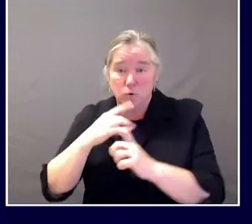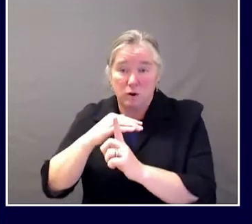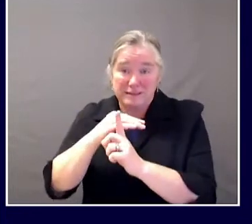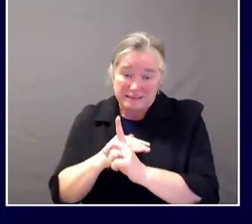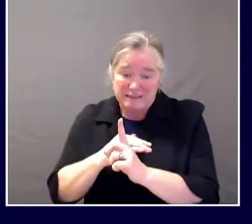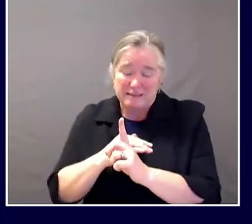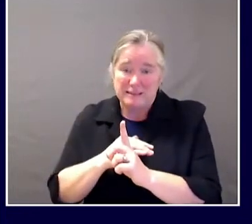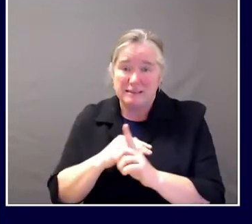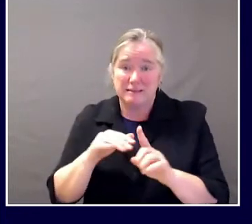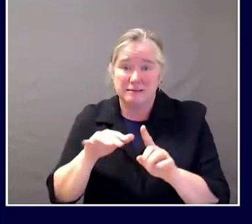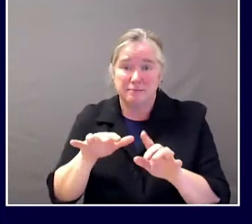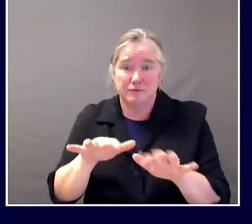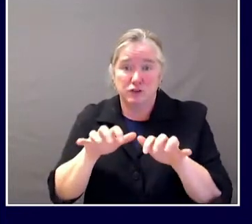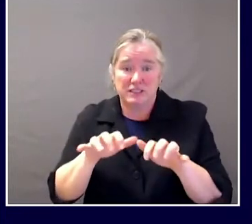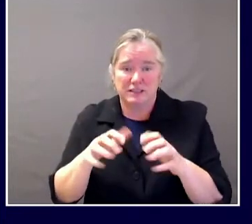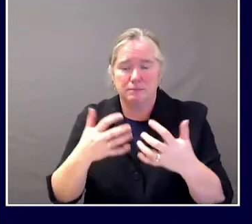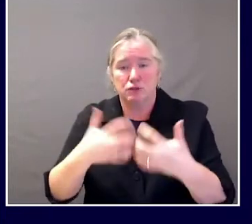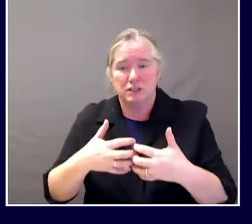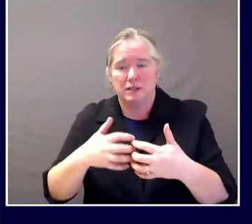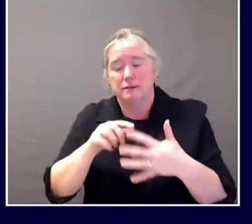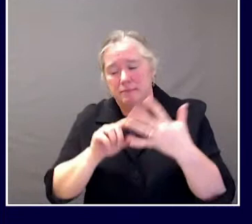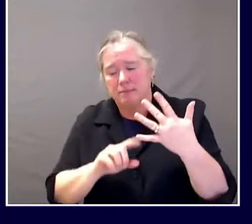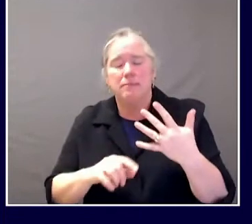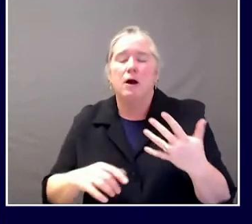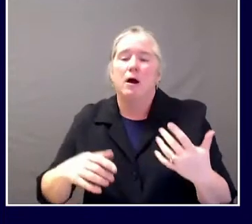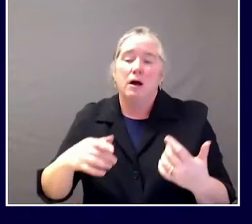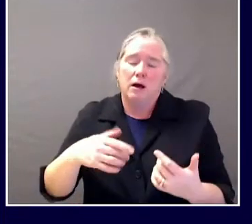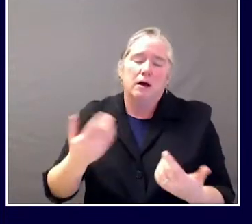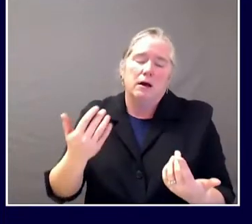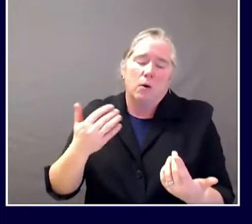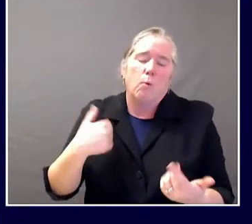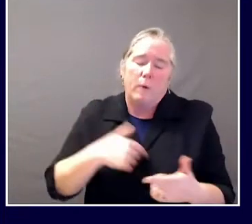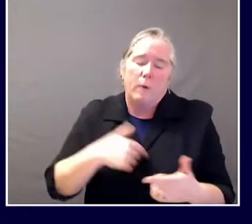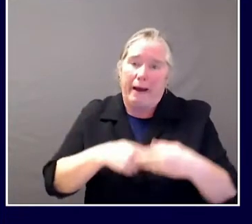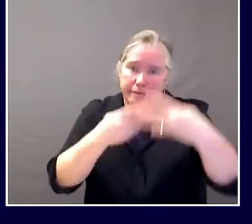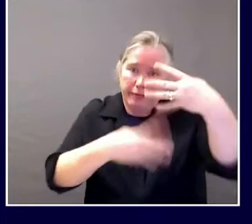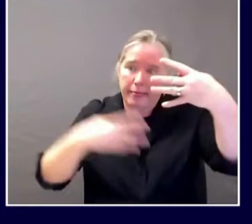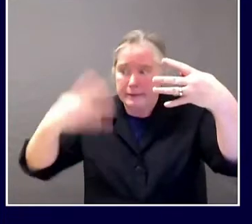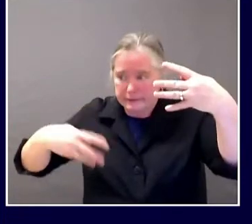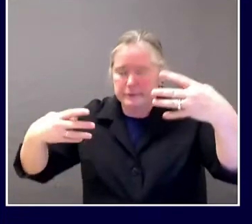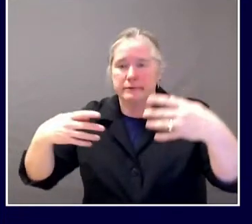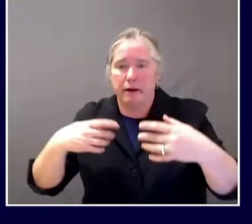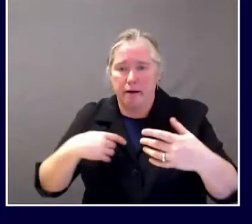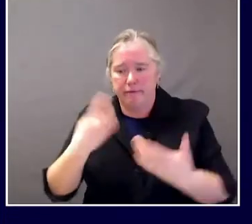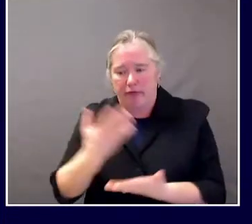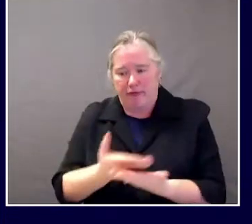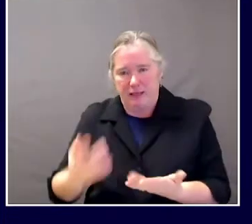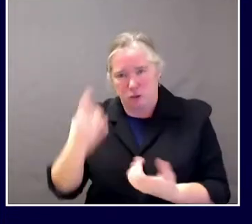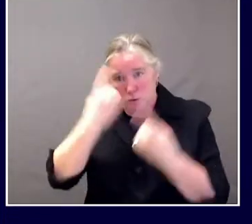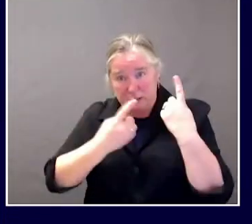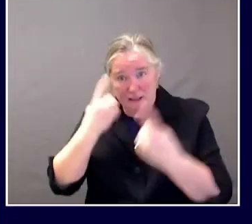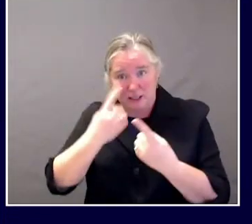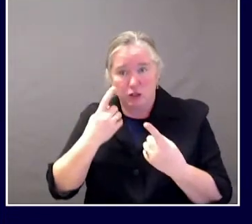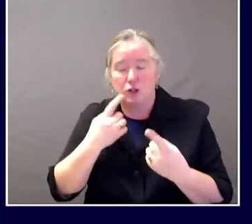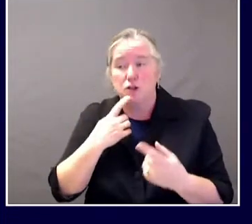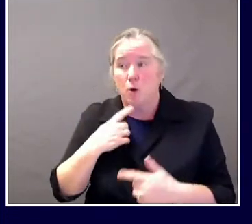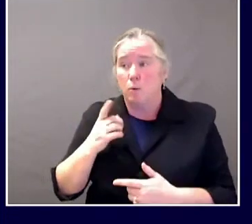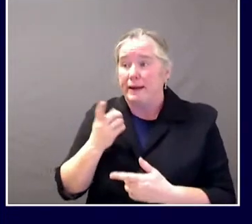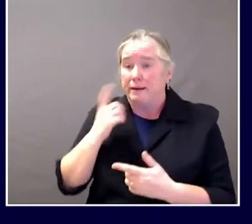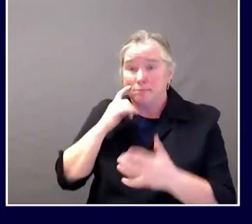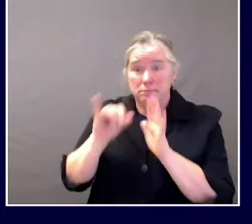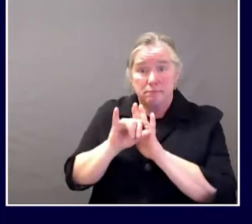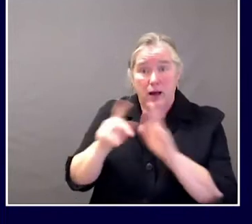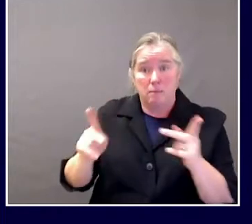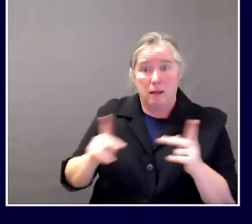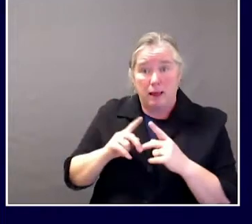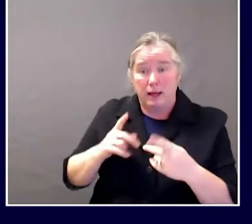storage. I'm not going to just list all of them, but Patrick, those are the considerations that we are keeping in mind as we are engaged in this